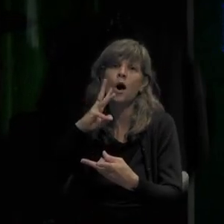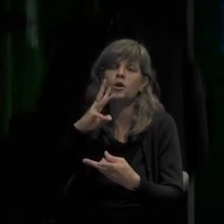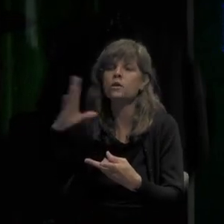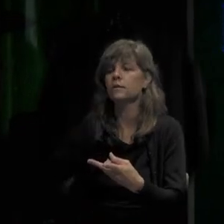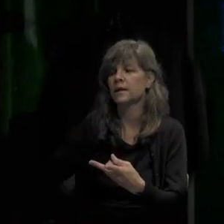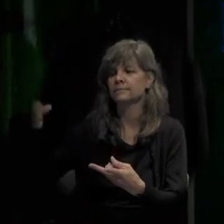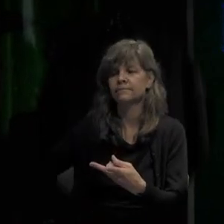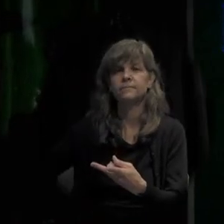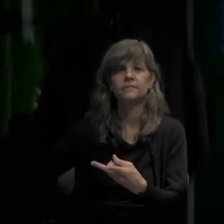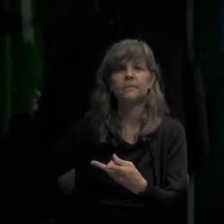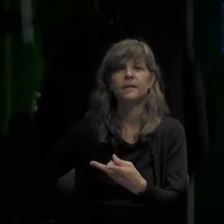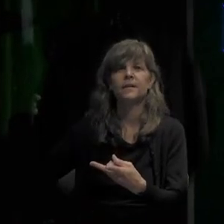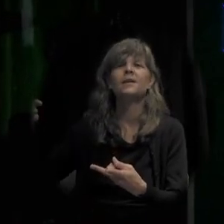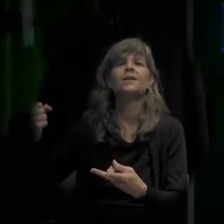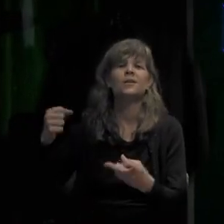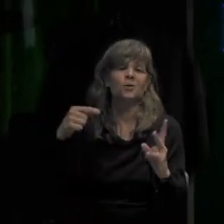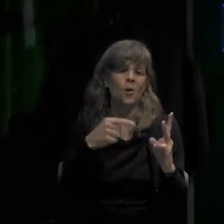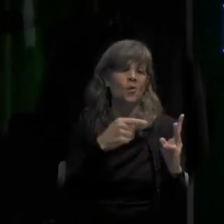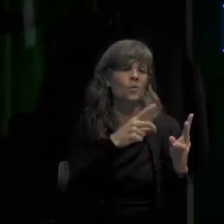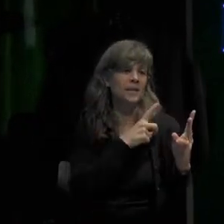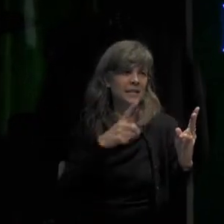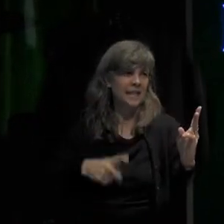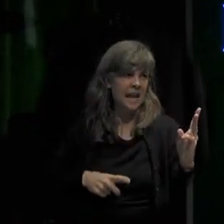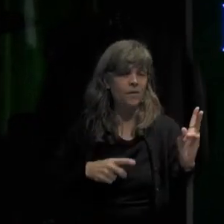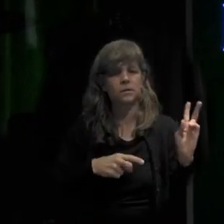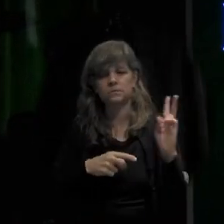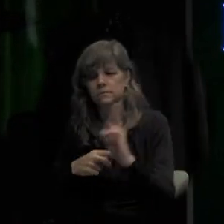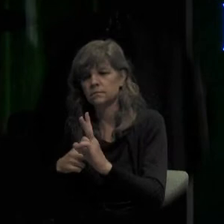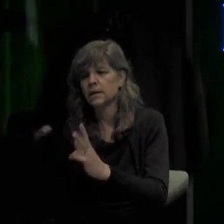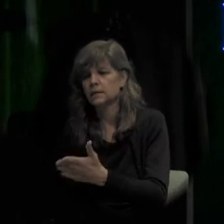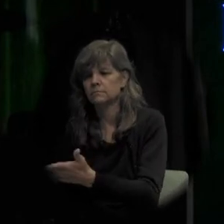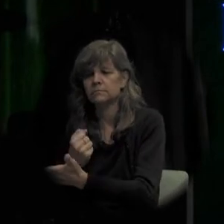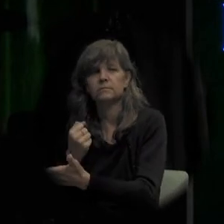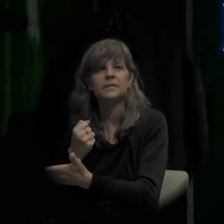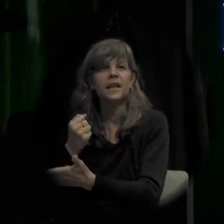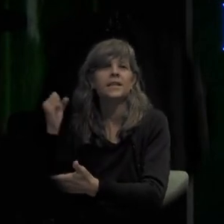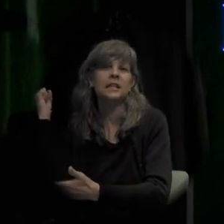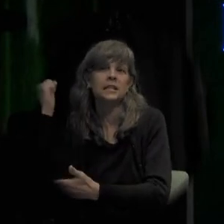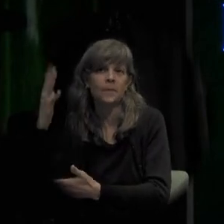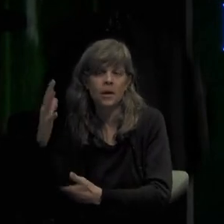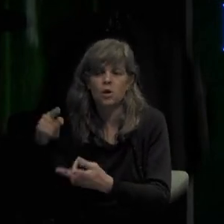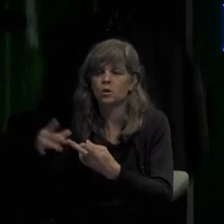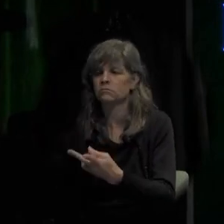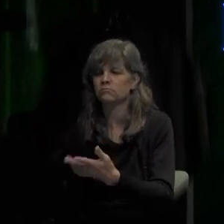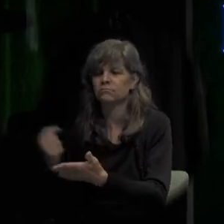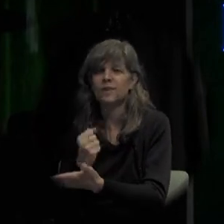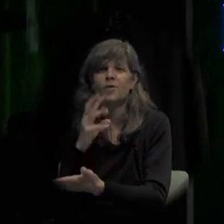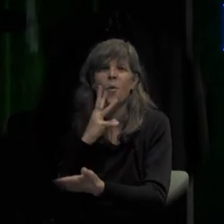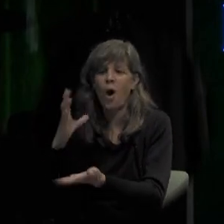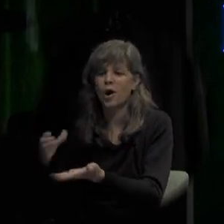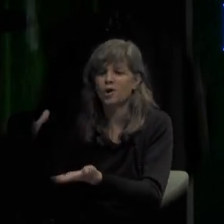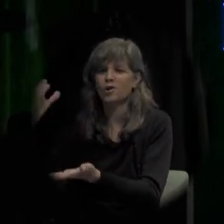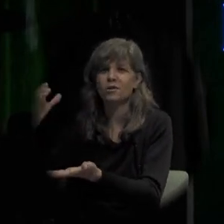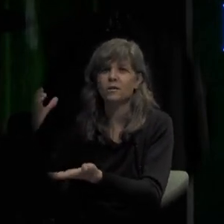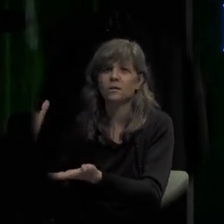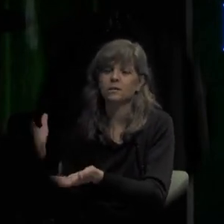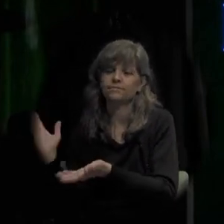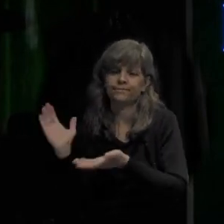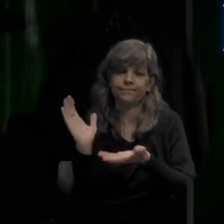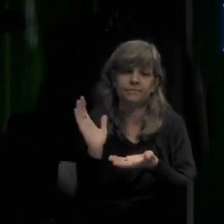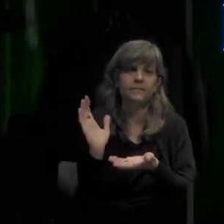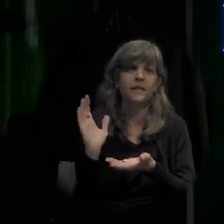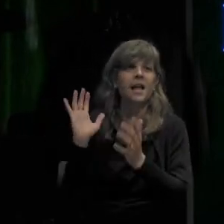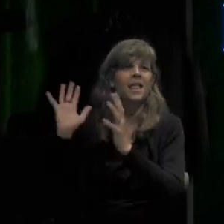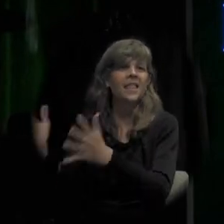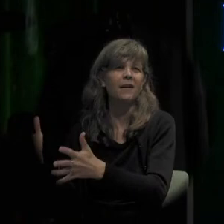spear and the jar of water from Saul's head, and they went away. No man saw it or knew it, nor did any awake, for they were all asleep because a